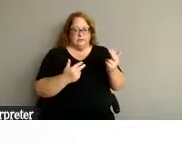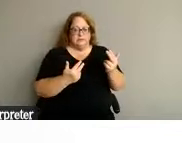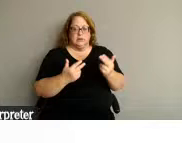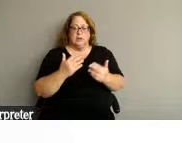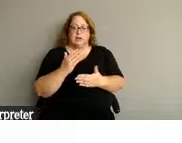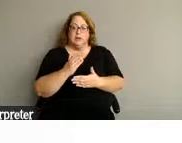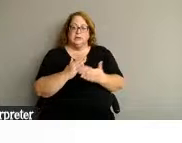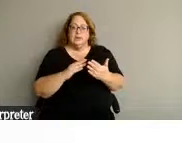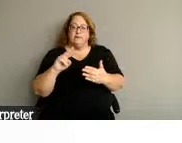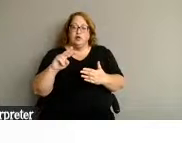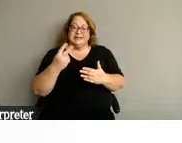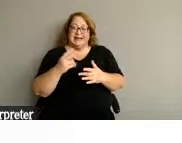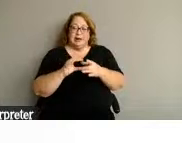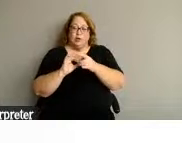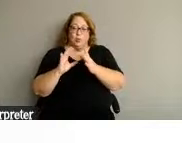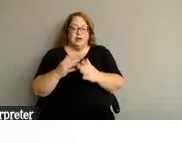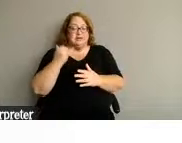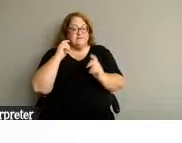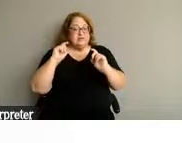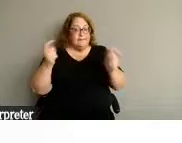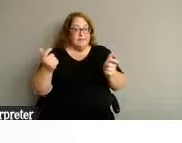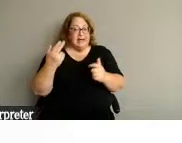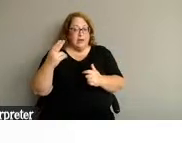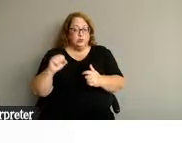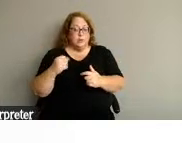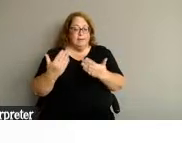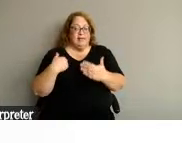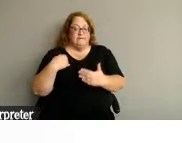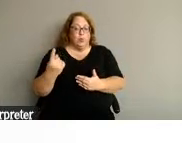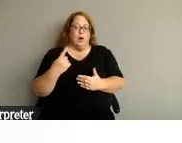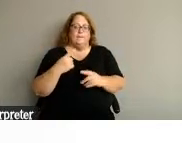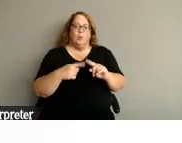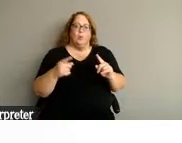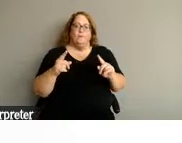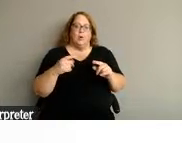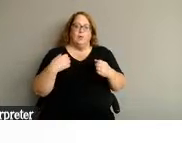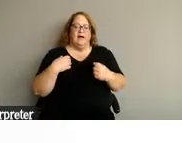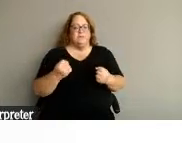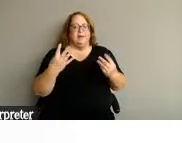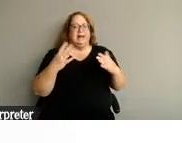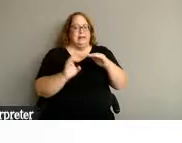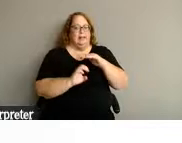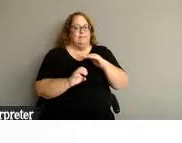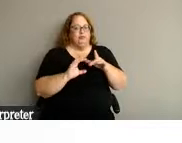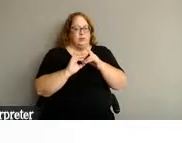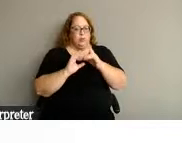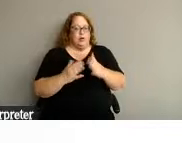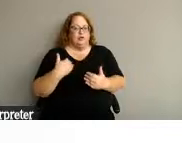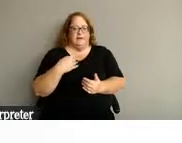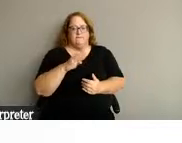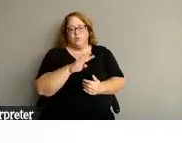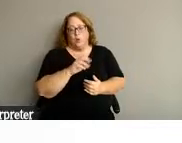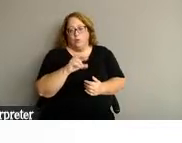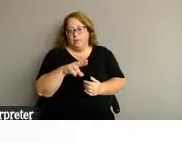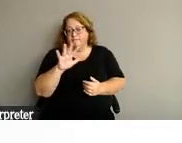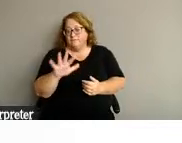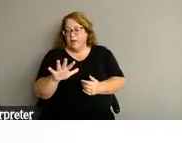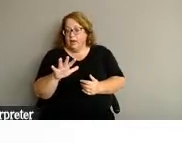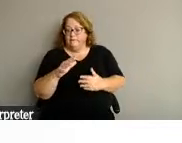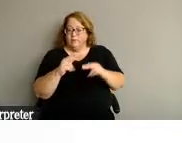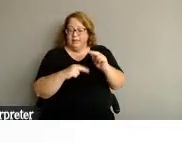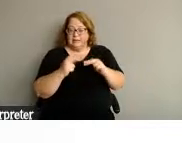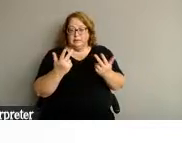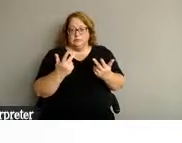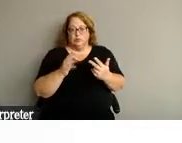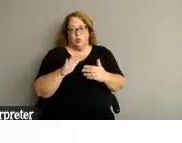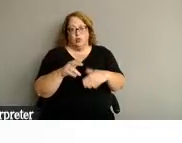of our secondary coordinators, if it's a large high school, may only have one, but we have many elementary coordinators that could have 4 and 5 buildings. So they are